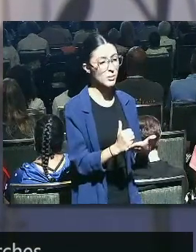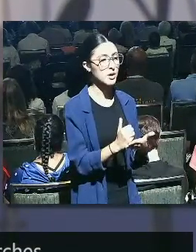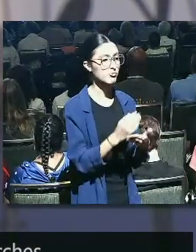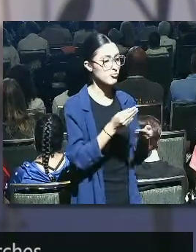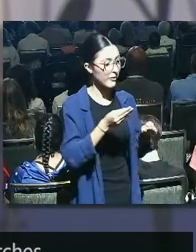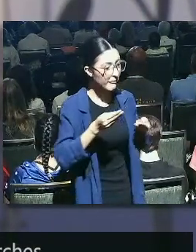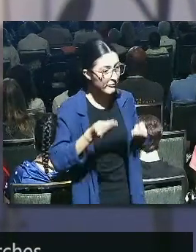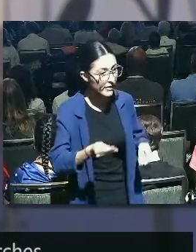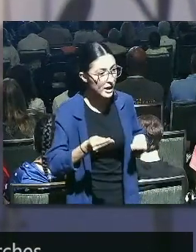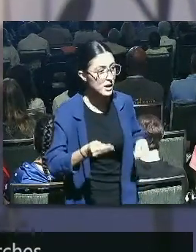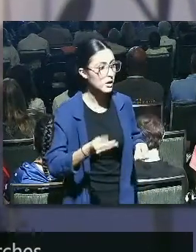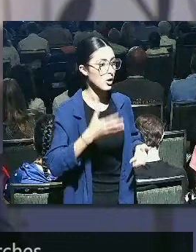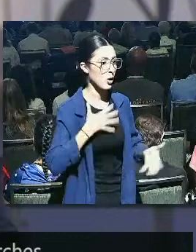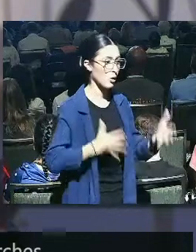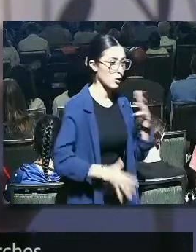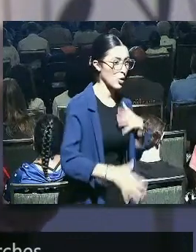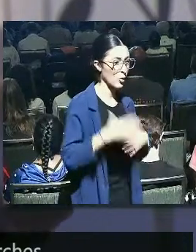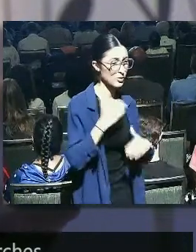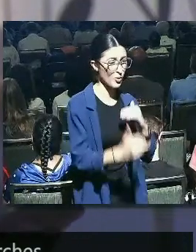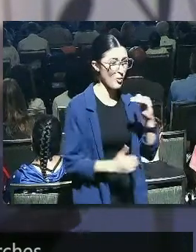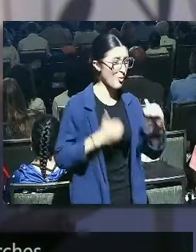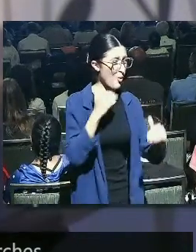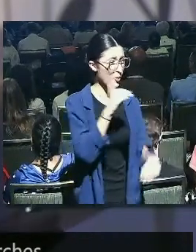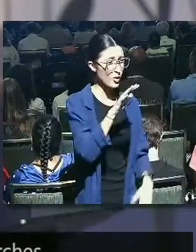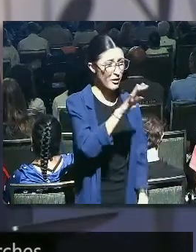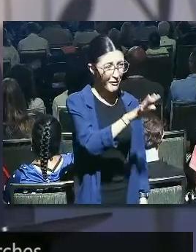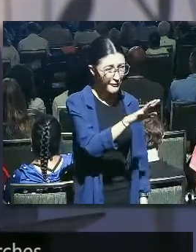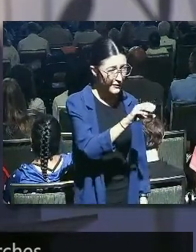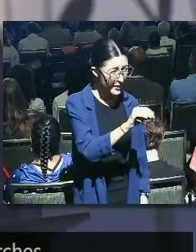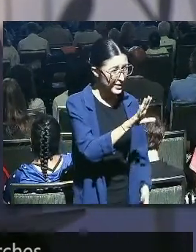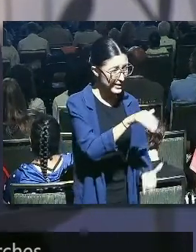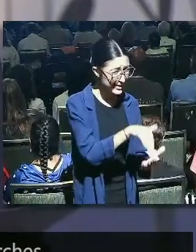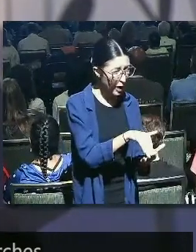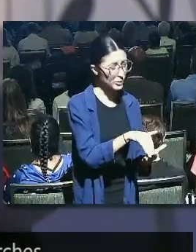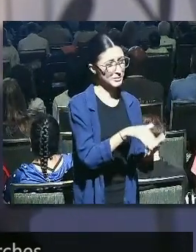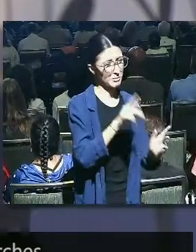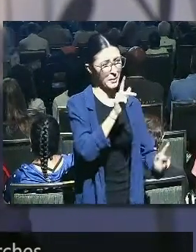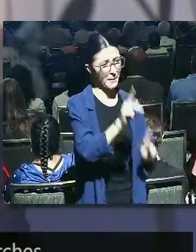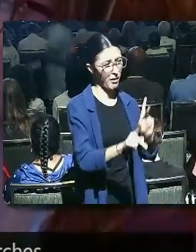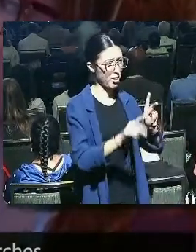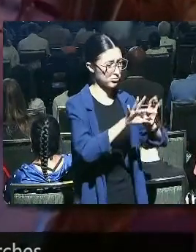over 50,000 disciples around the world.